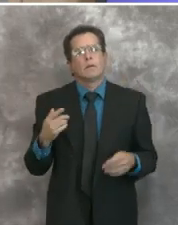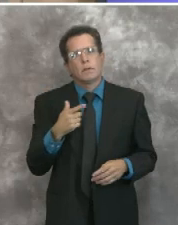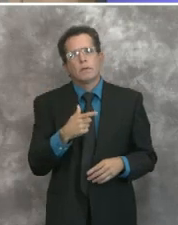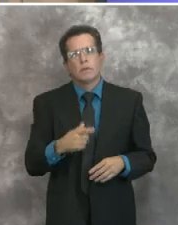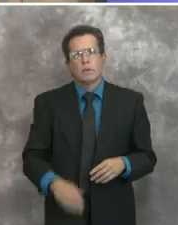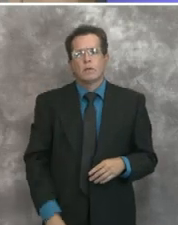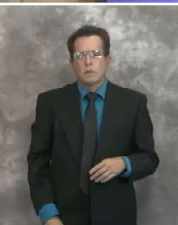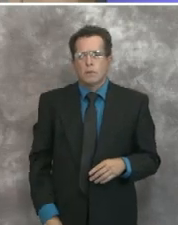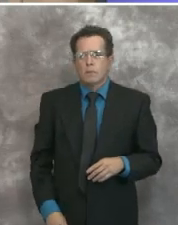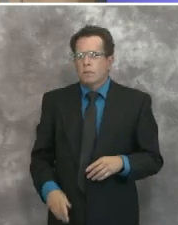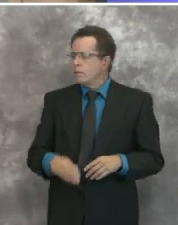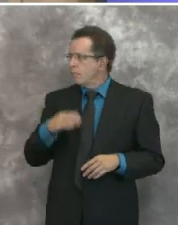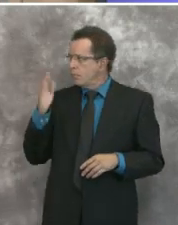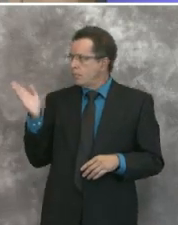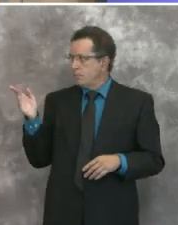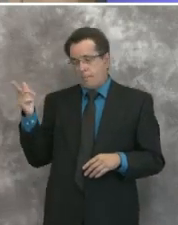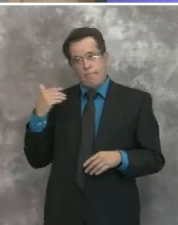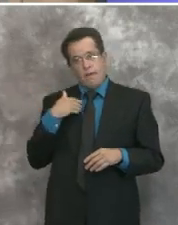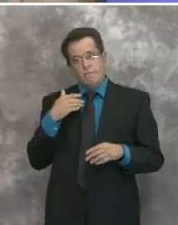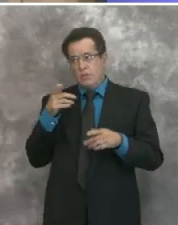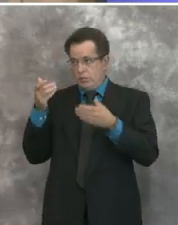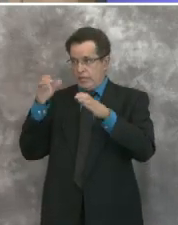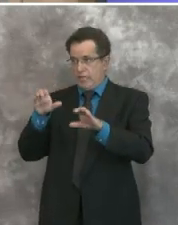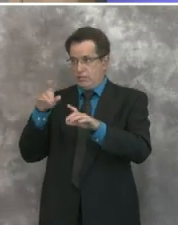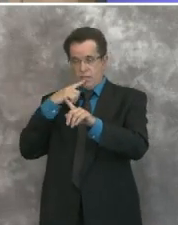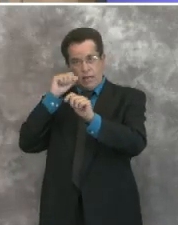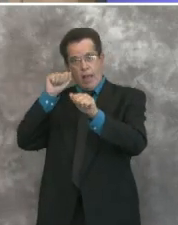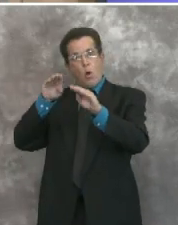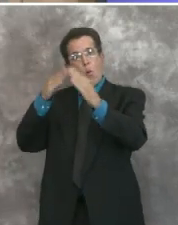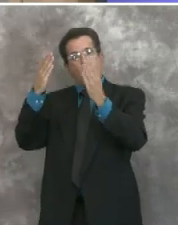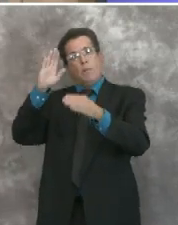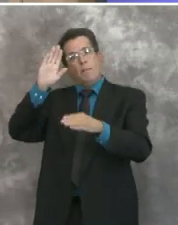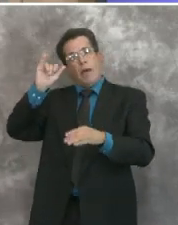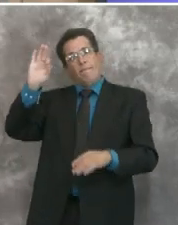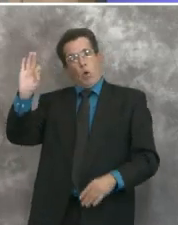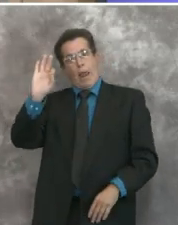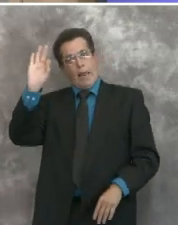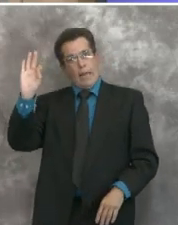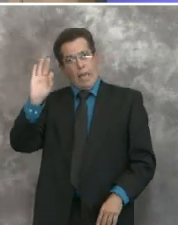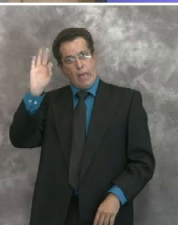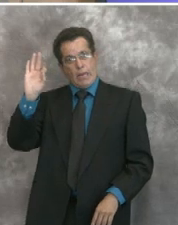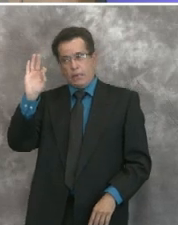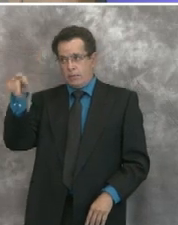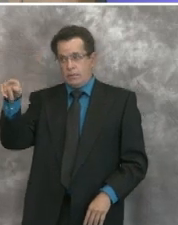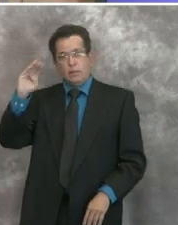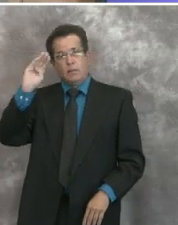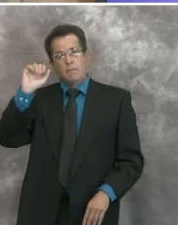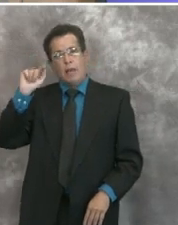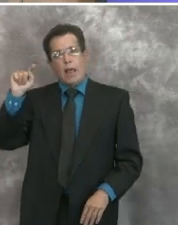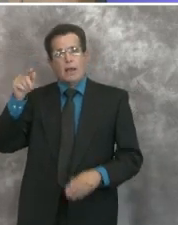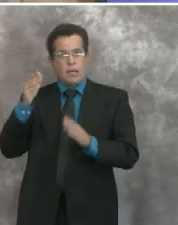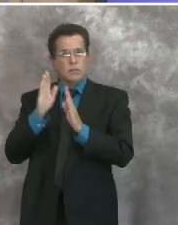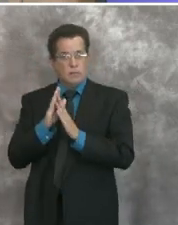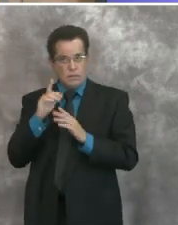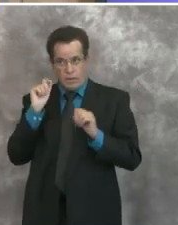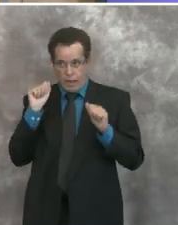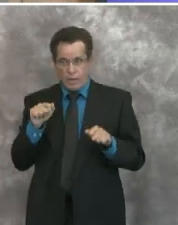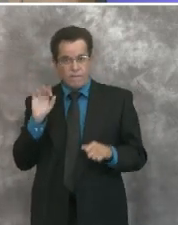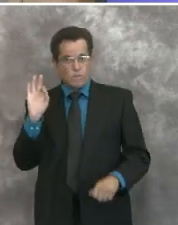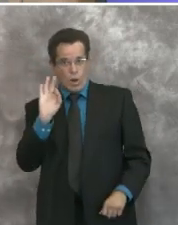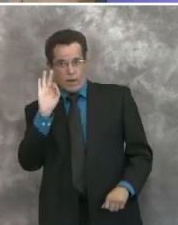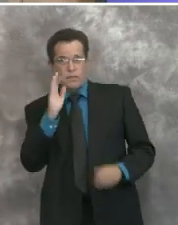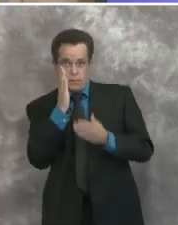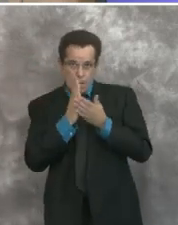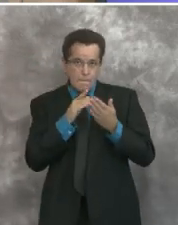Just to follow up, is there a chance that those businesses could be open by Friday? Or just to kind of simplify what you said, I know the headline coming out of what the governor's saying is that some of